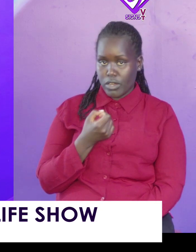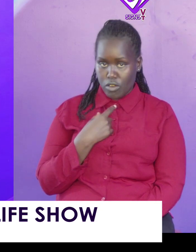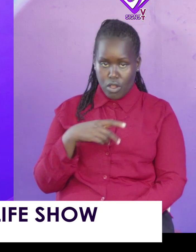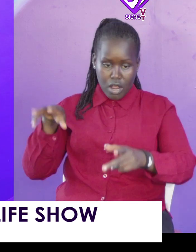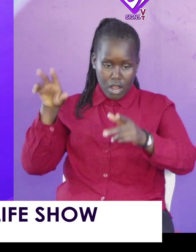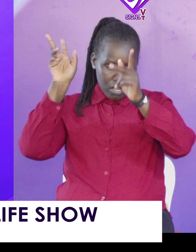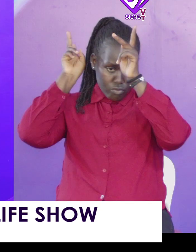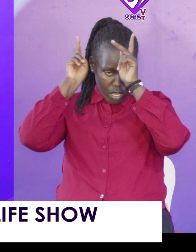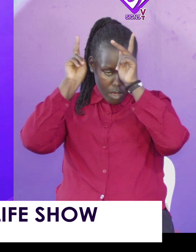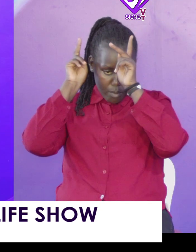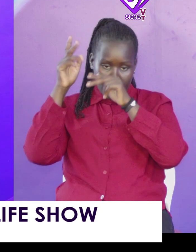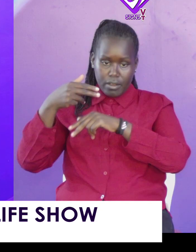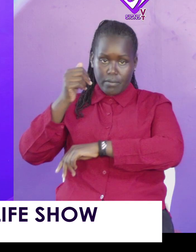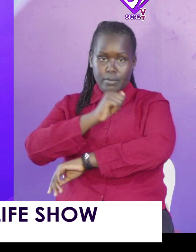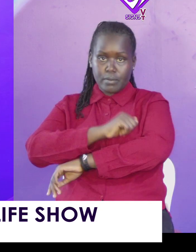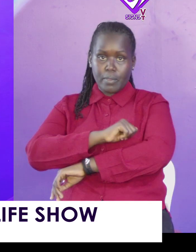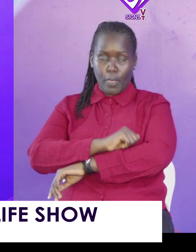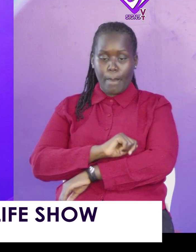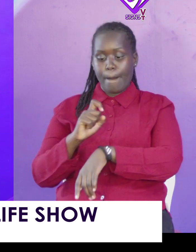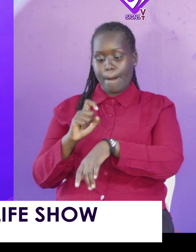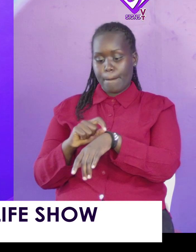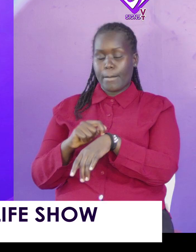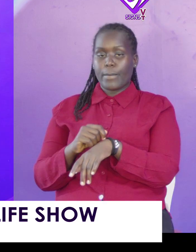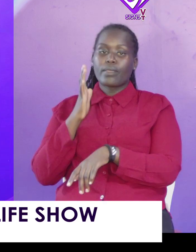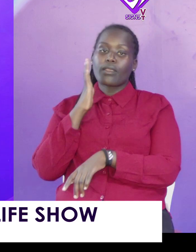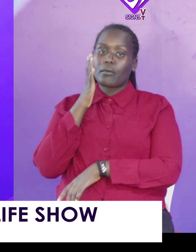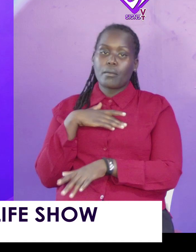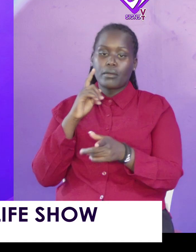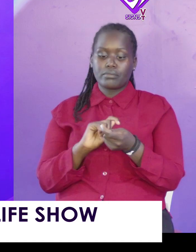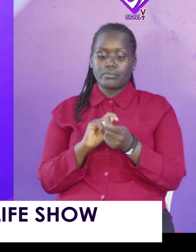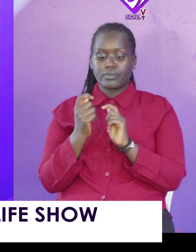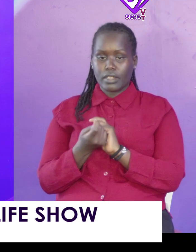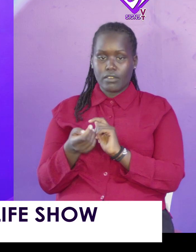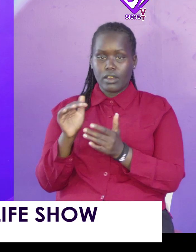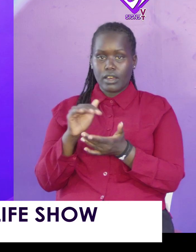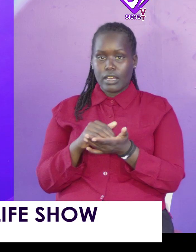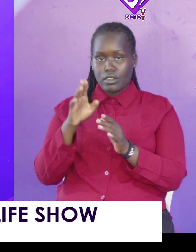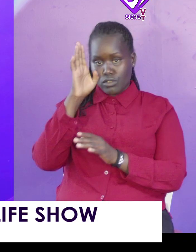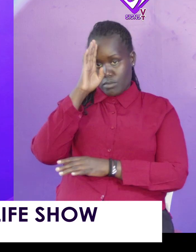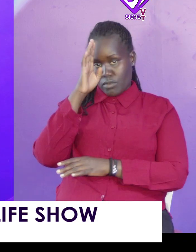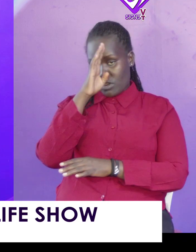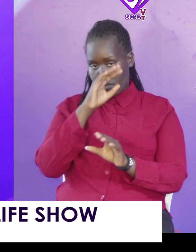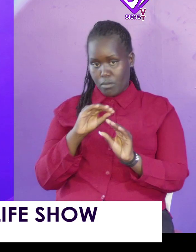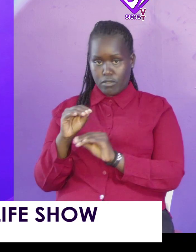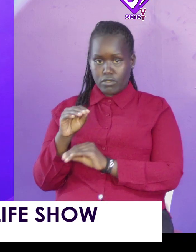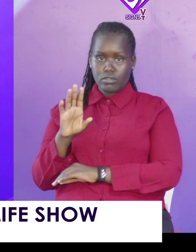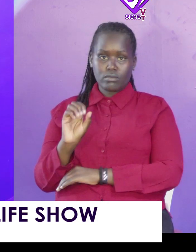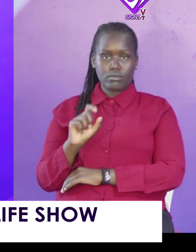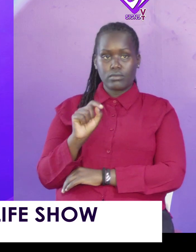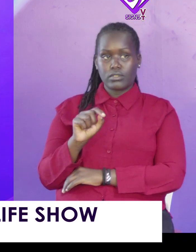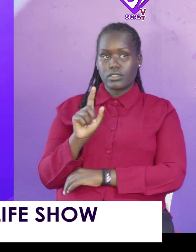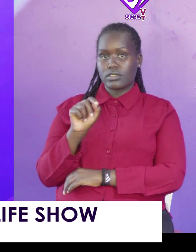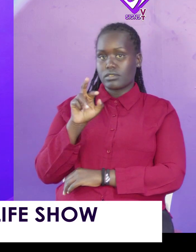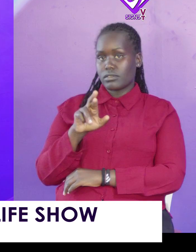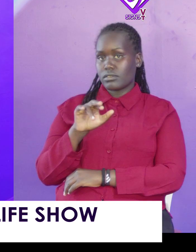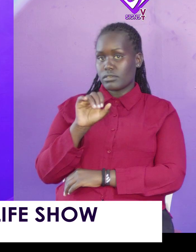School. And when my mother was transferred again to Bungoma, I moved to St. Teresa's. Those of you who are in